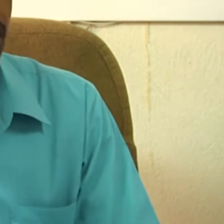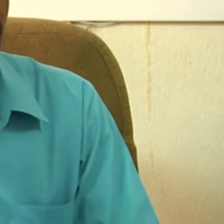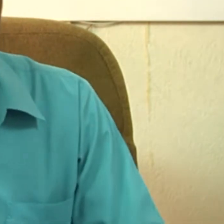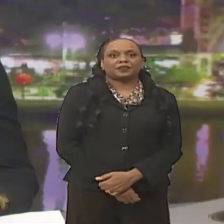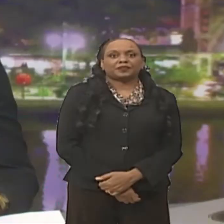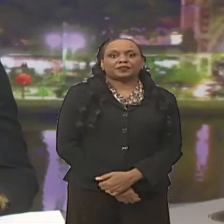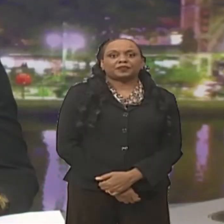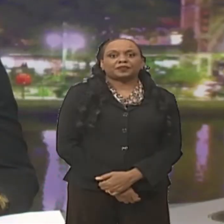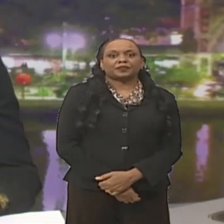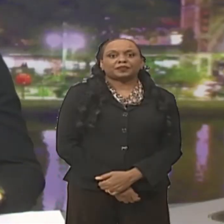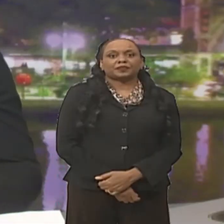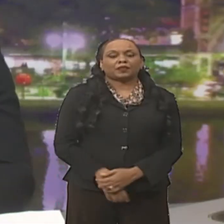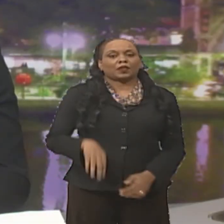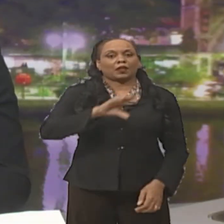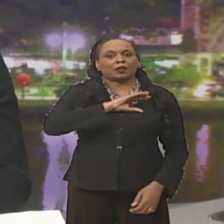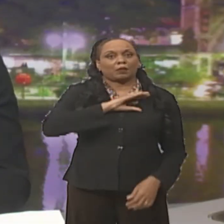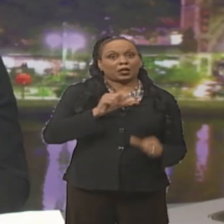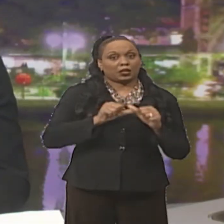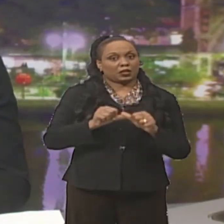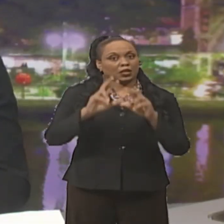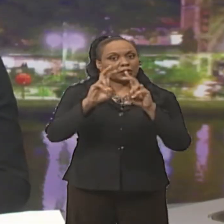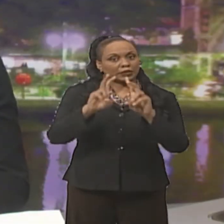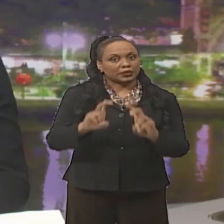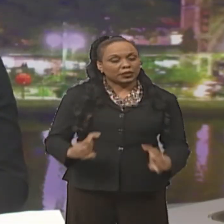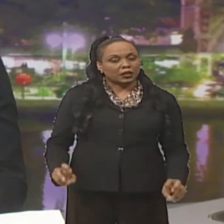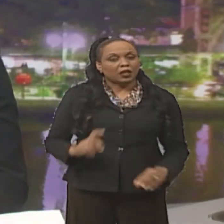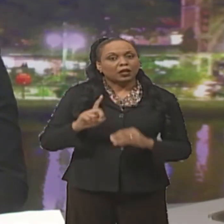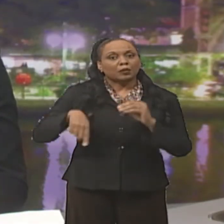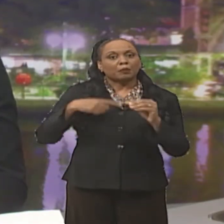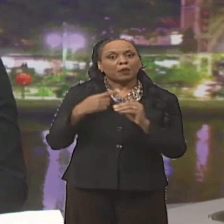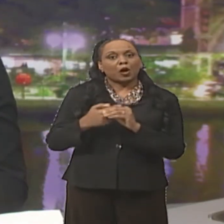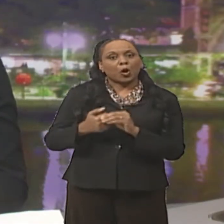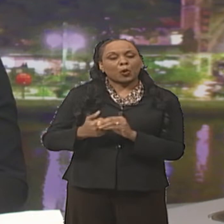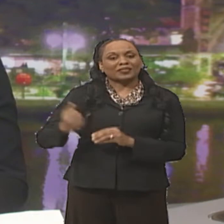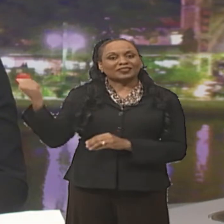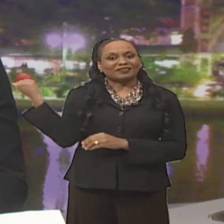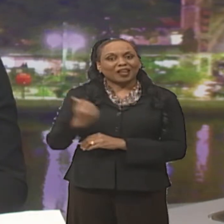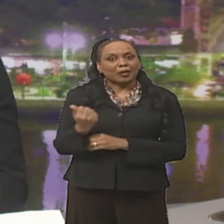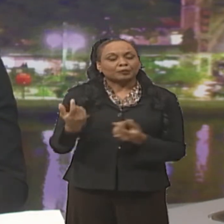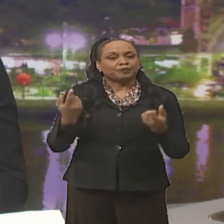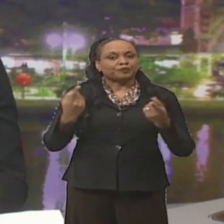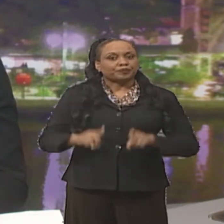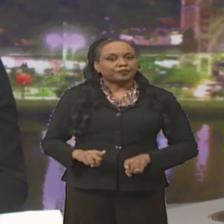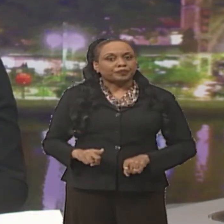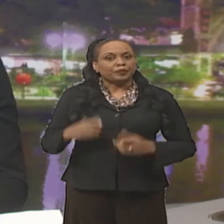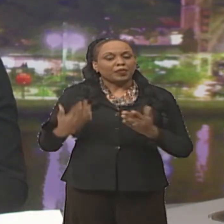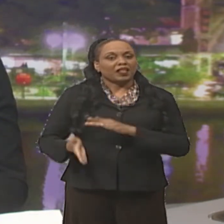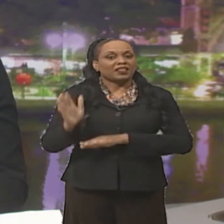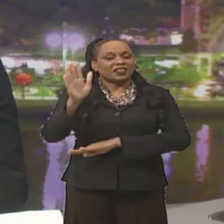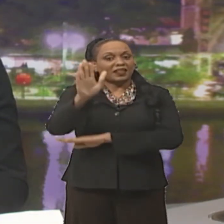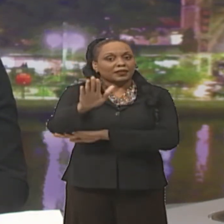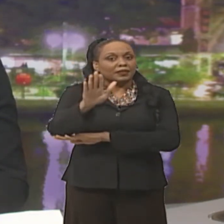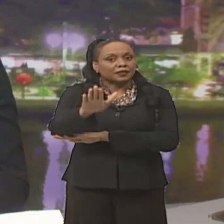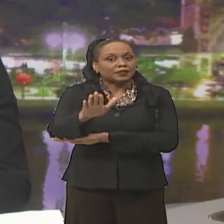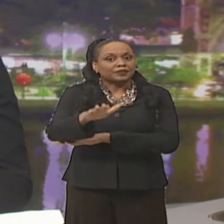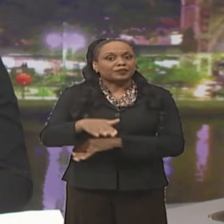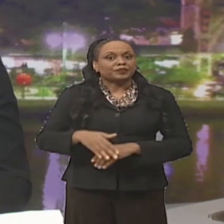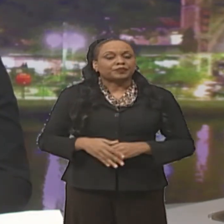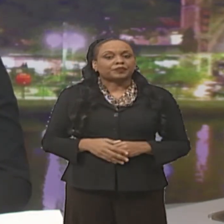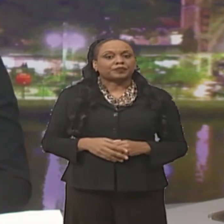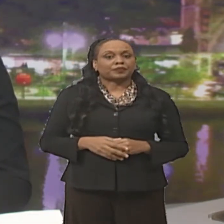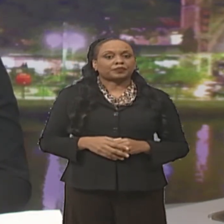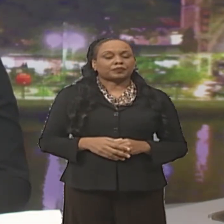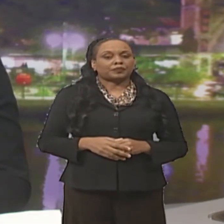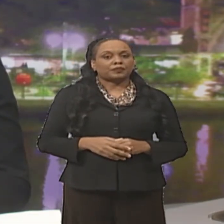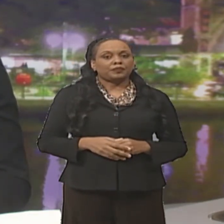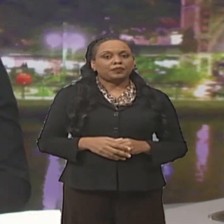them. Lawmen are continuing investigations into a stabbing incident at Trent's Tenantry St. James this afternoon. They say